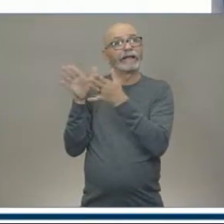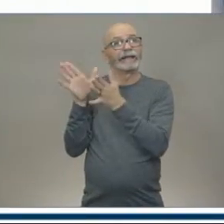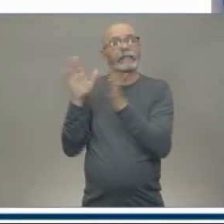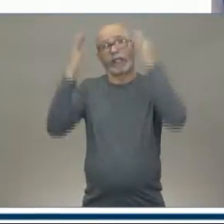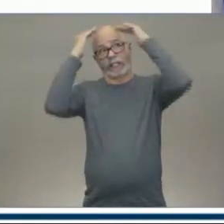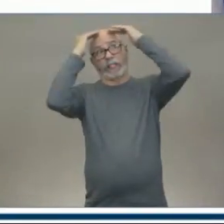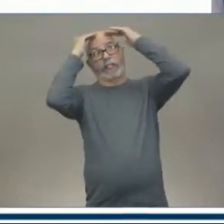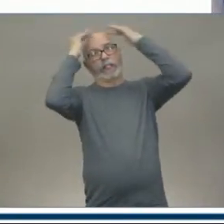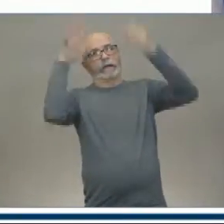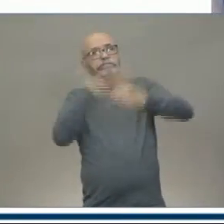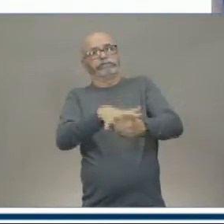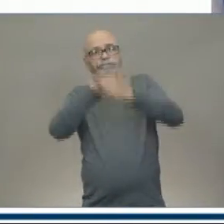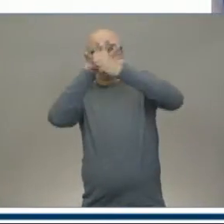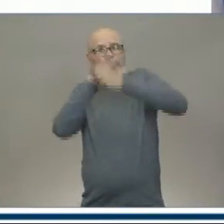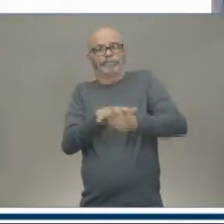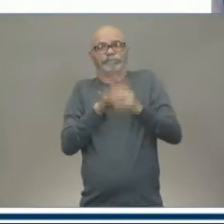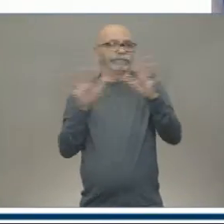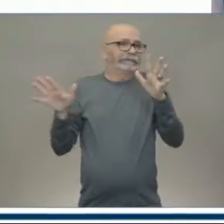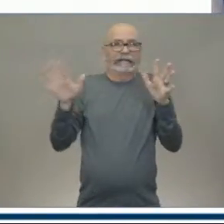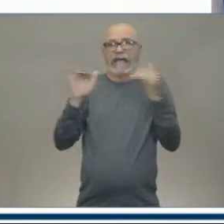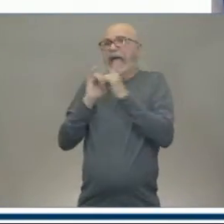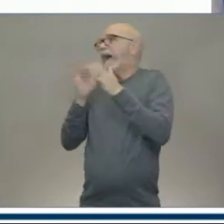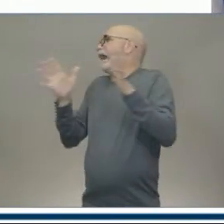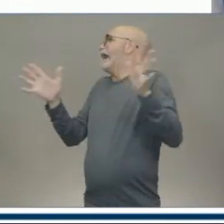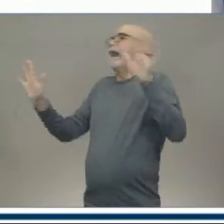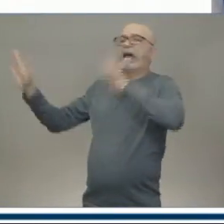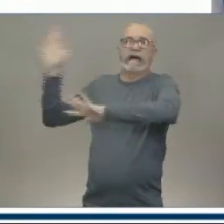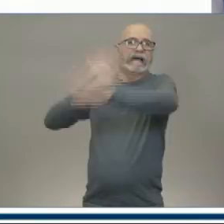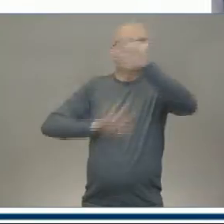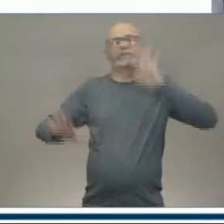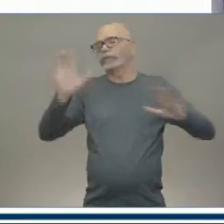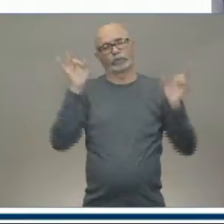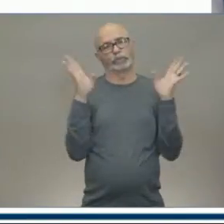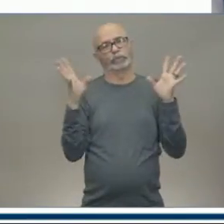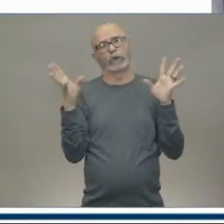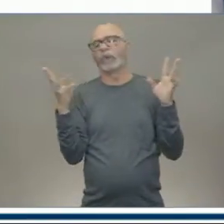this virus, which has caused tremendous amount of stress in all of our lives.